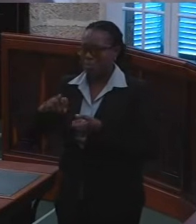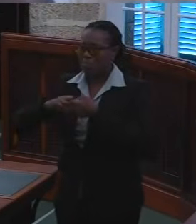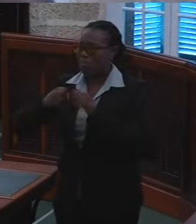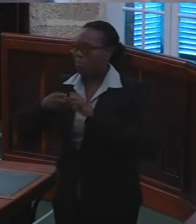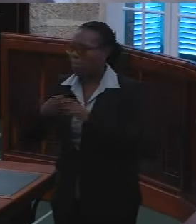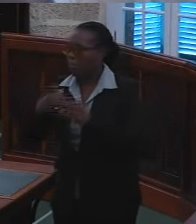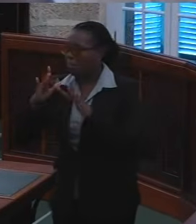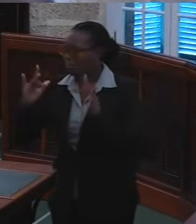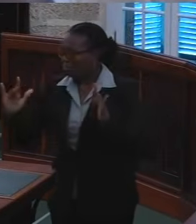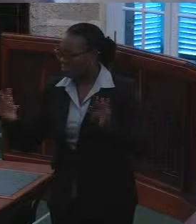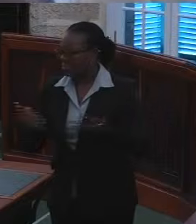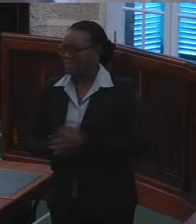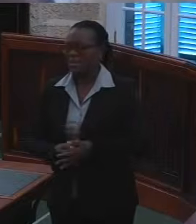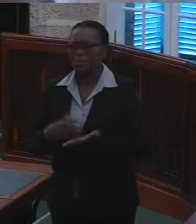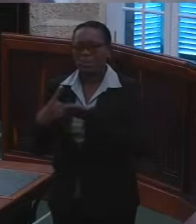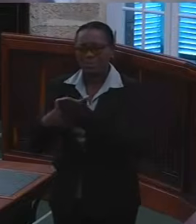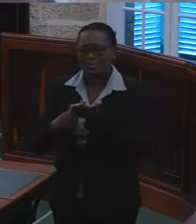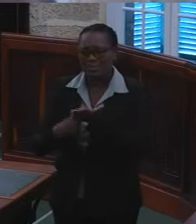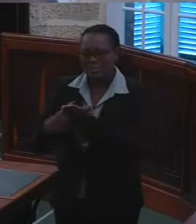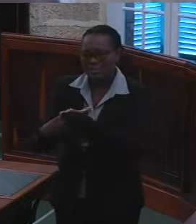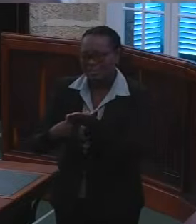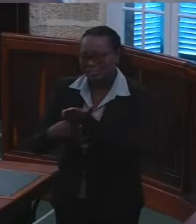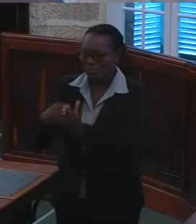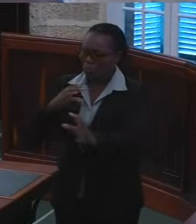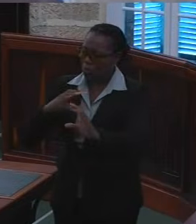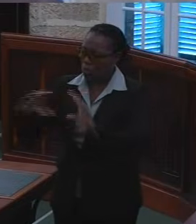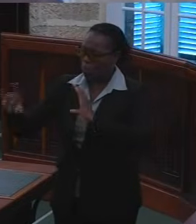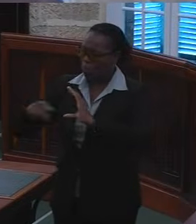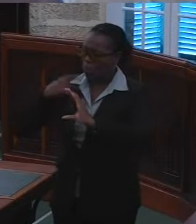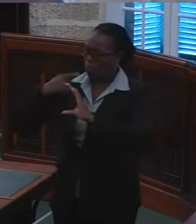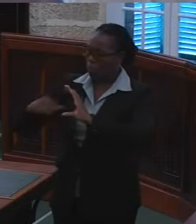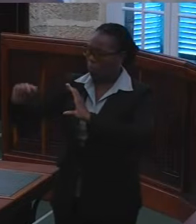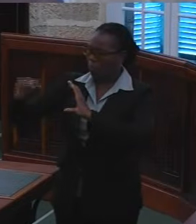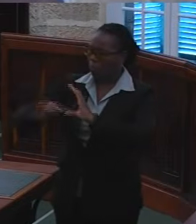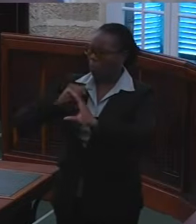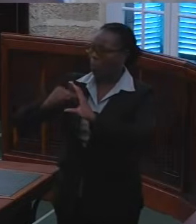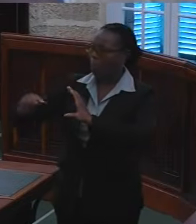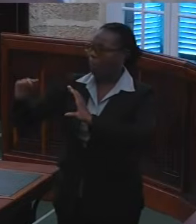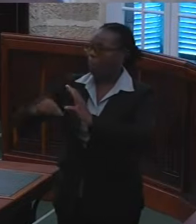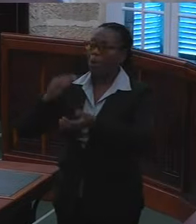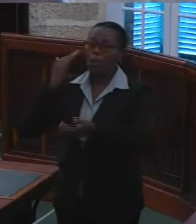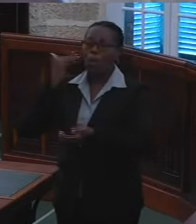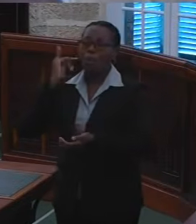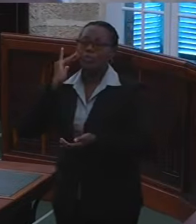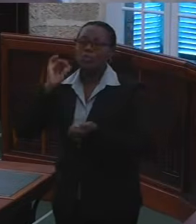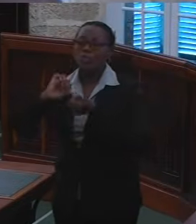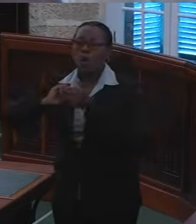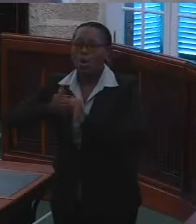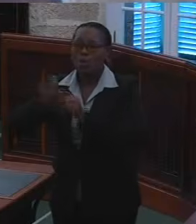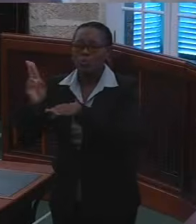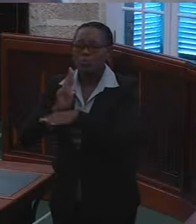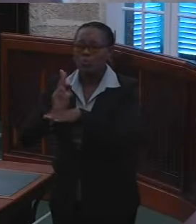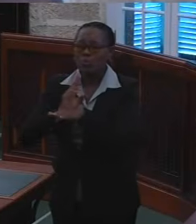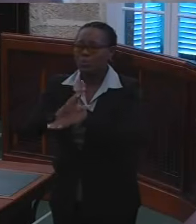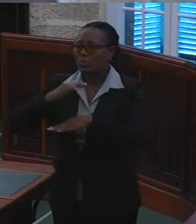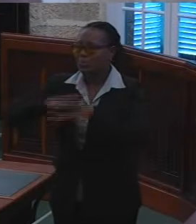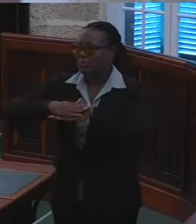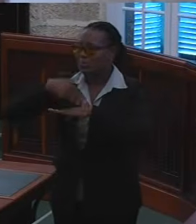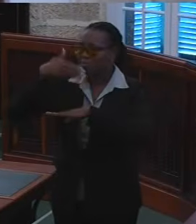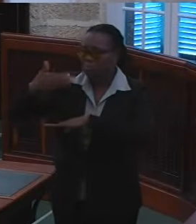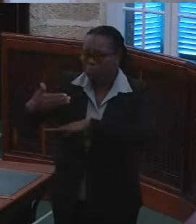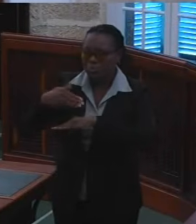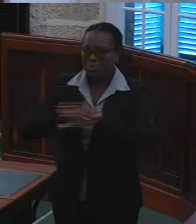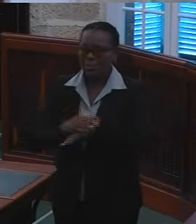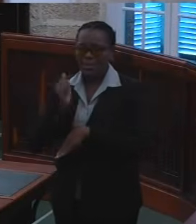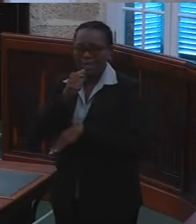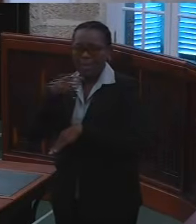speak for days because she understands how to use the internet and the computer and the different apps. She understands. And she knows